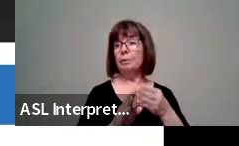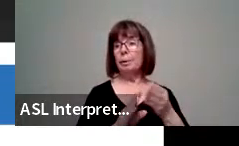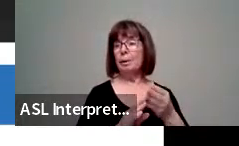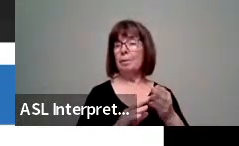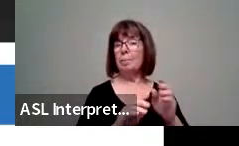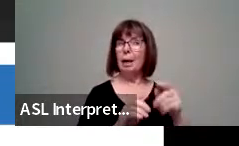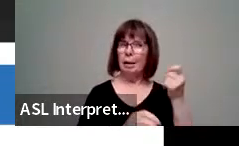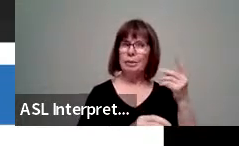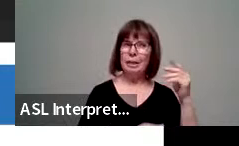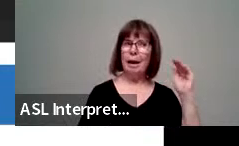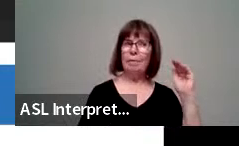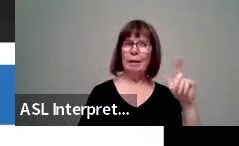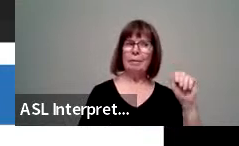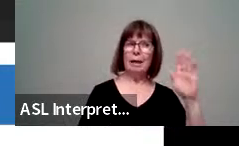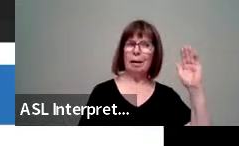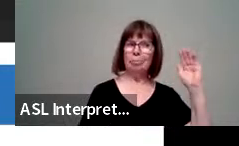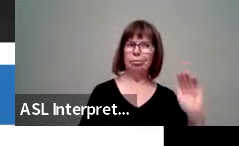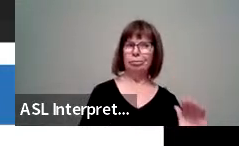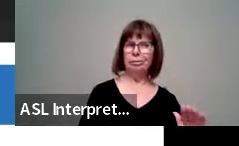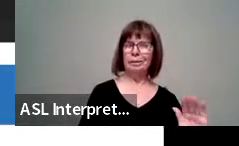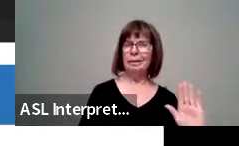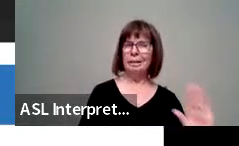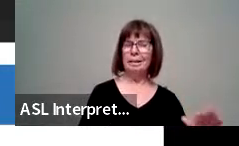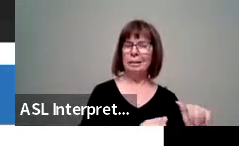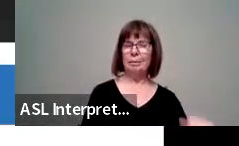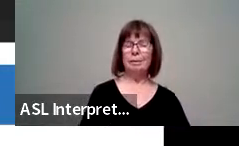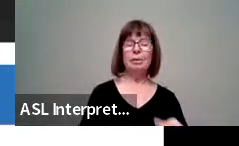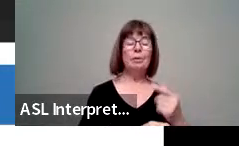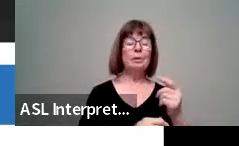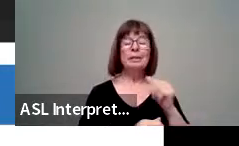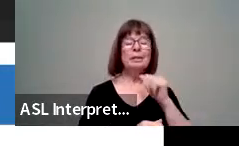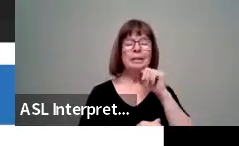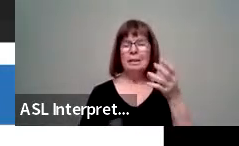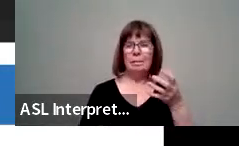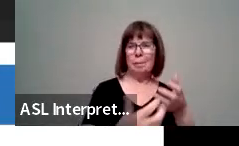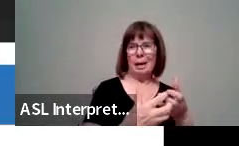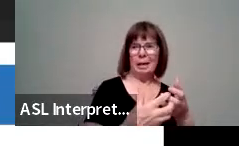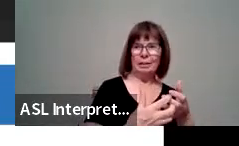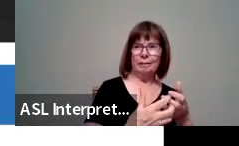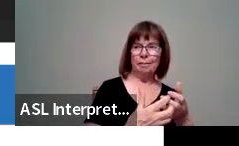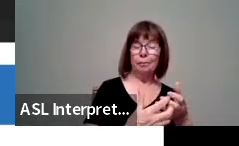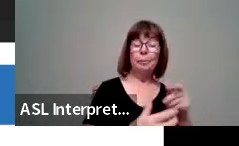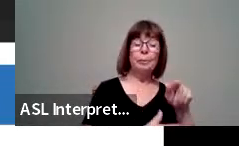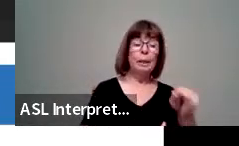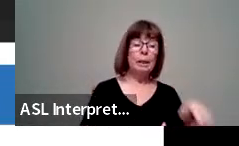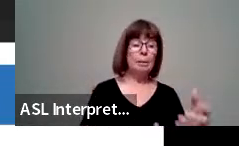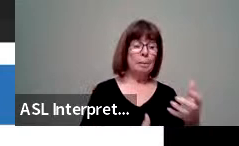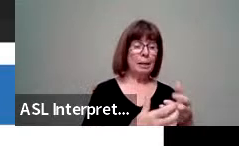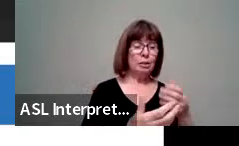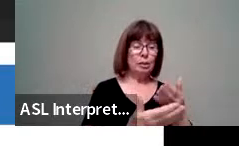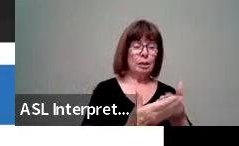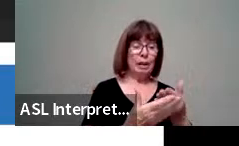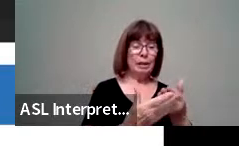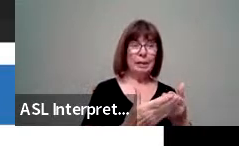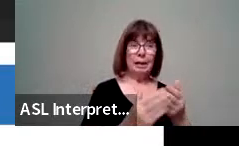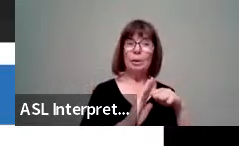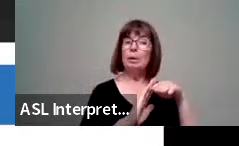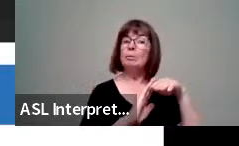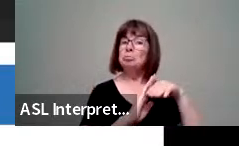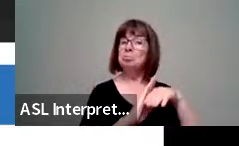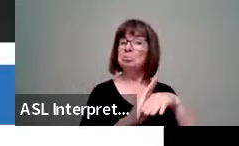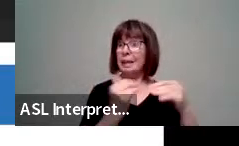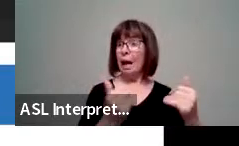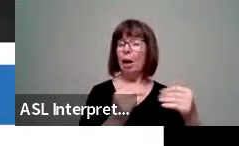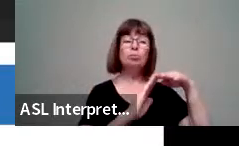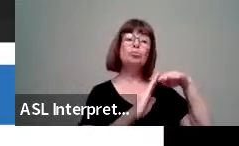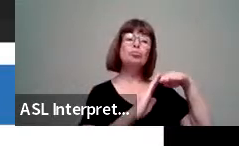volume. So I'm just saying there are these things that don't kind of match, like they match to the fact that we're in a dip right now in